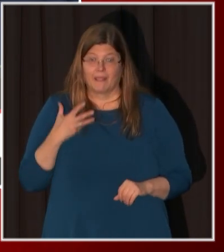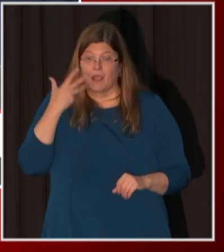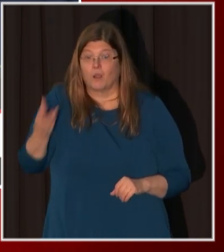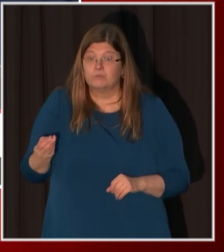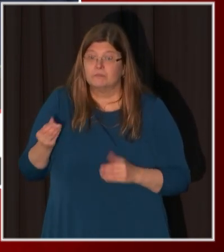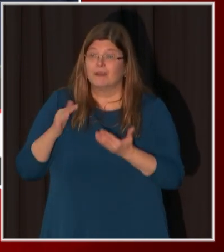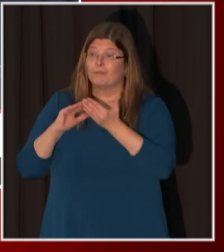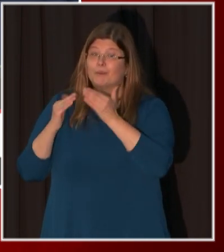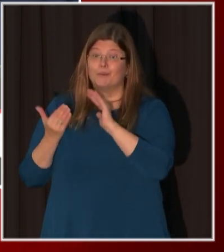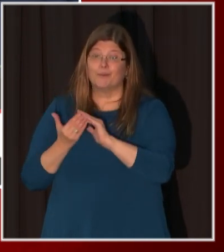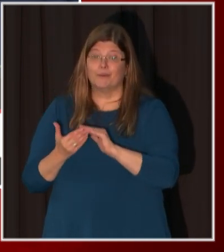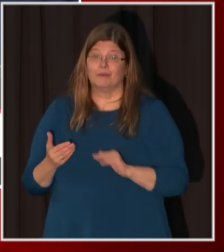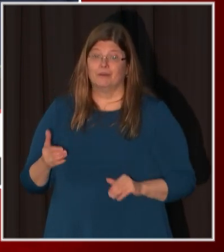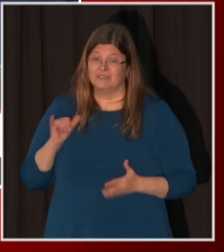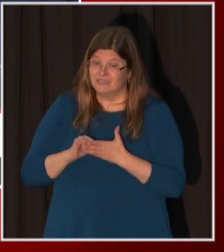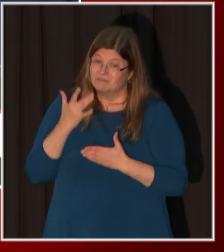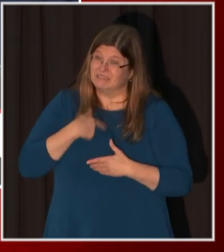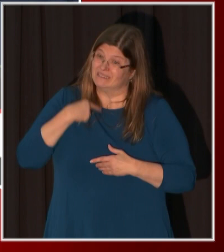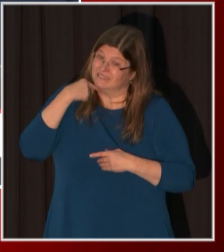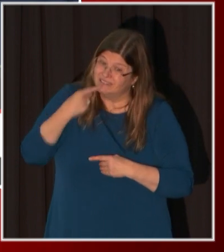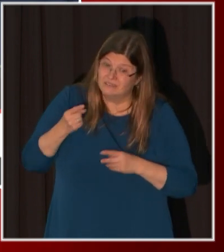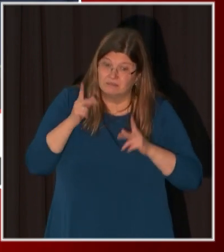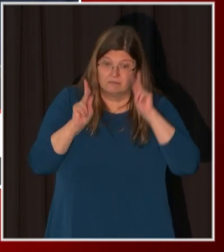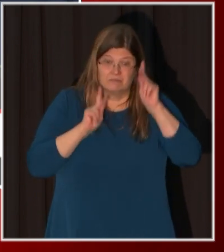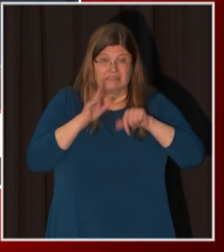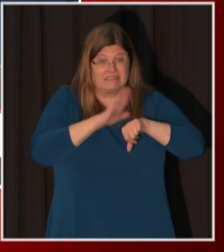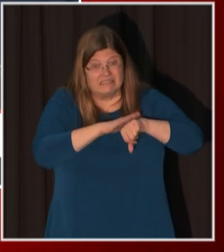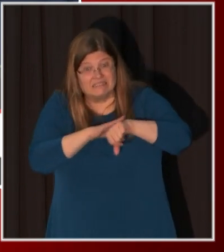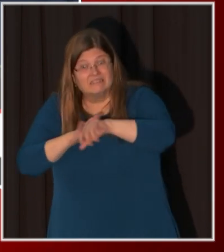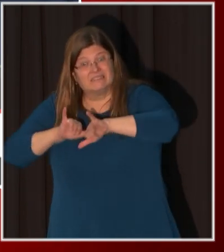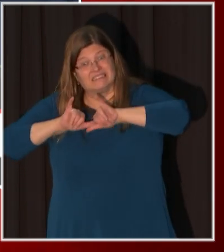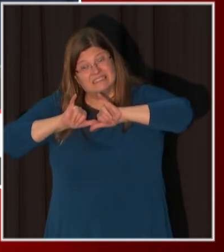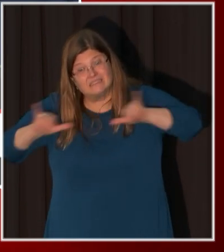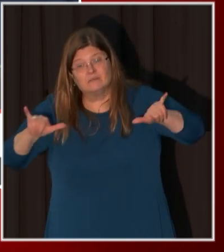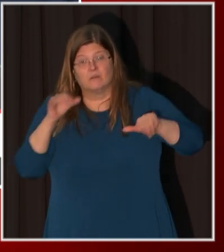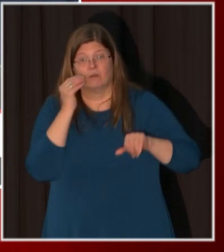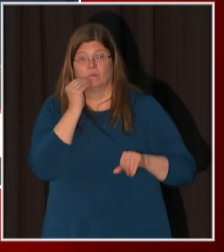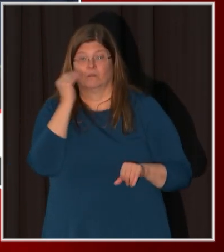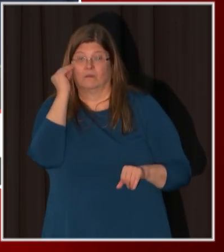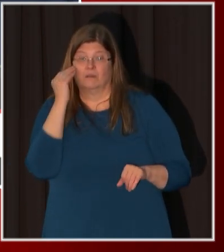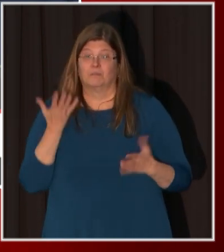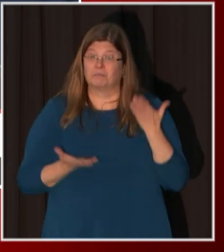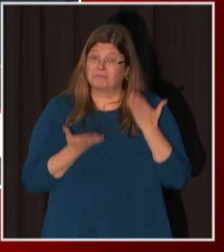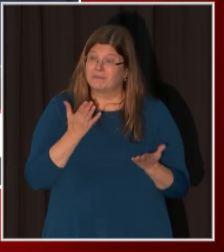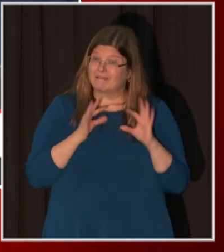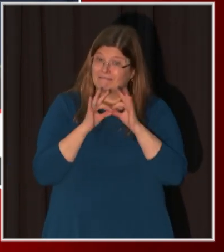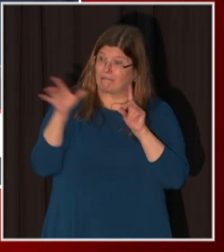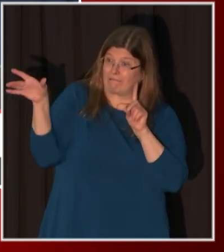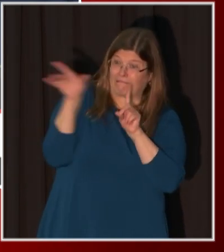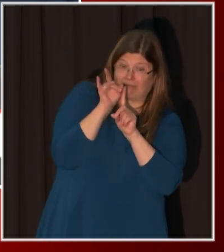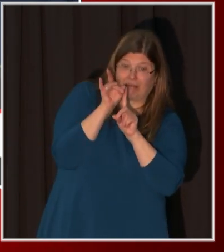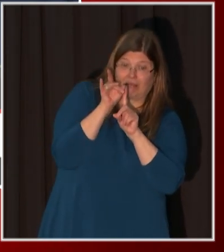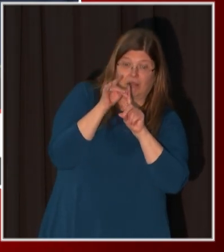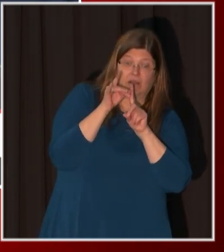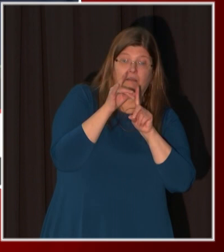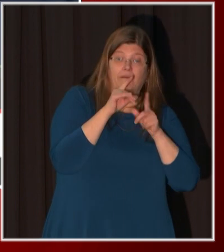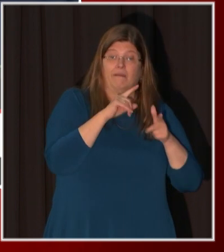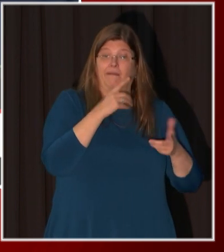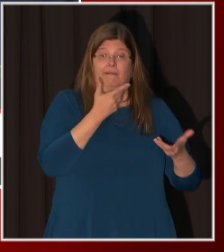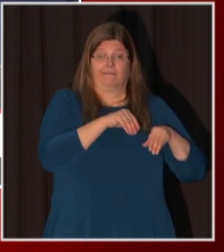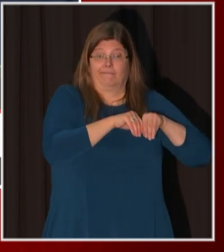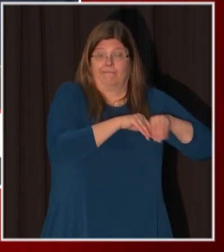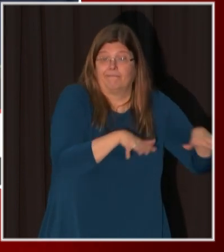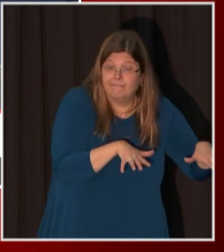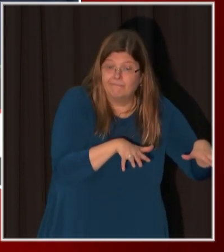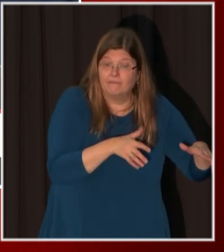we tell people to stay home. You could have exposures from a household contact, which is why we articulate to people who are